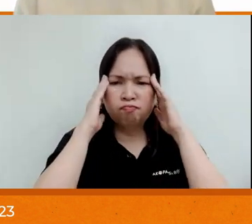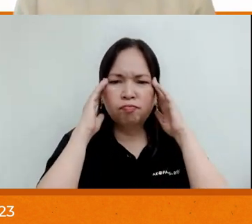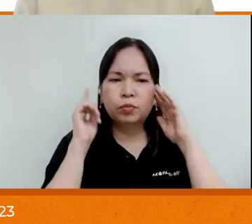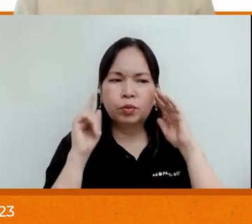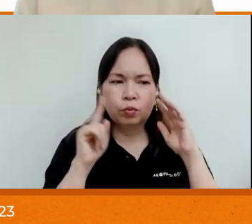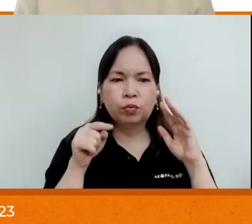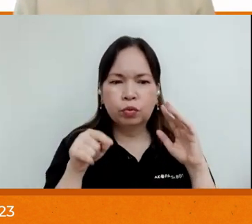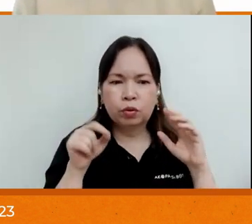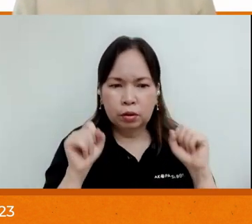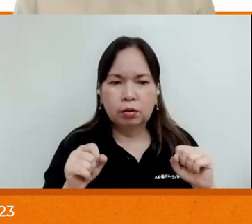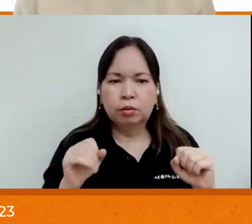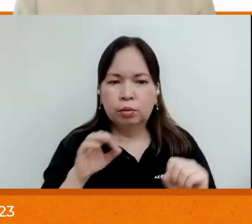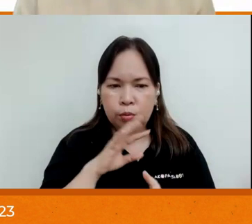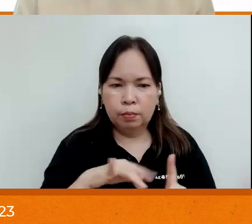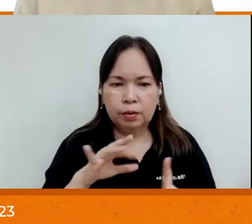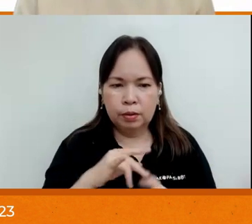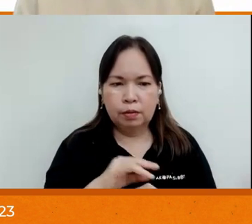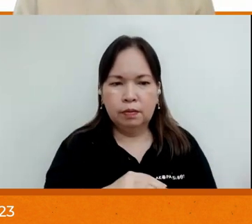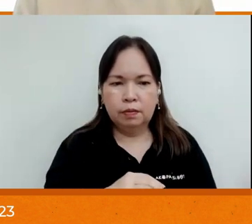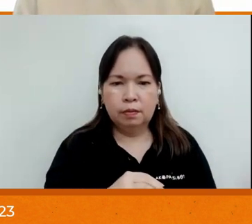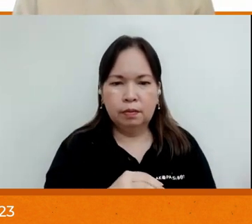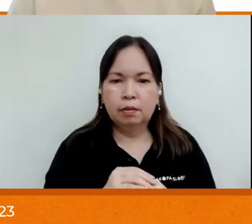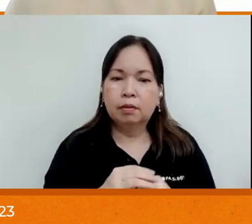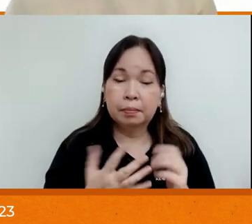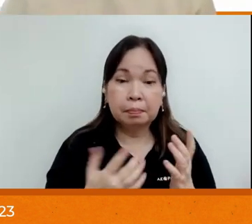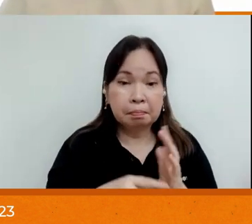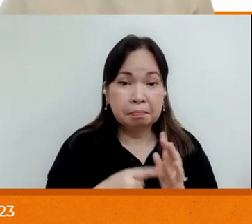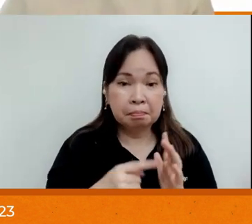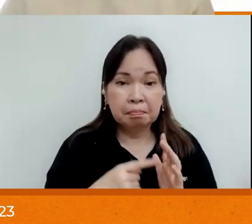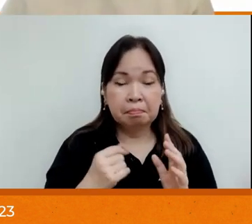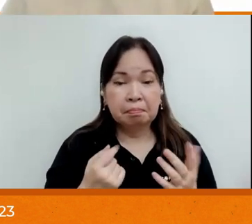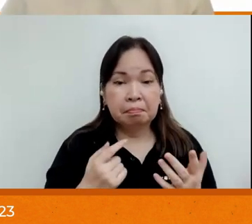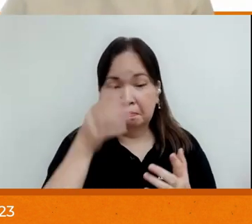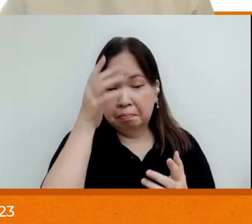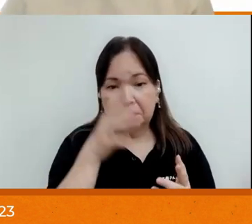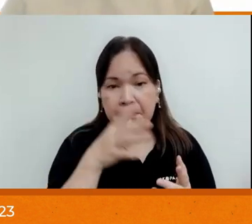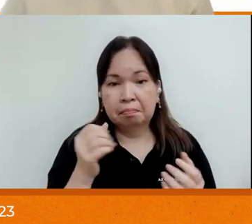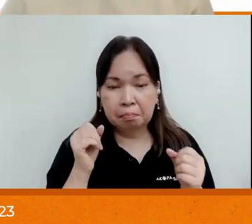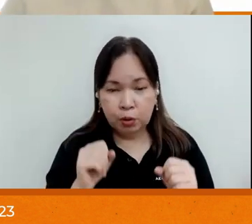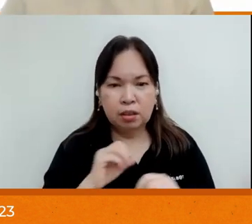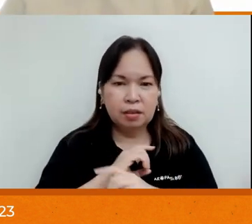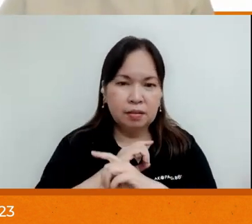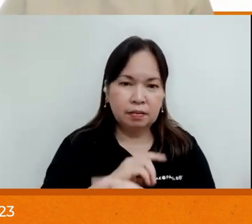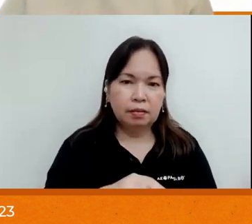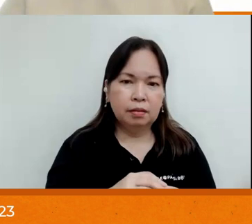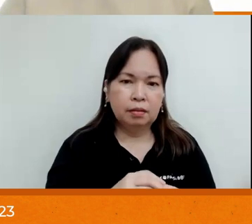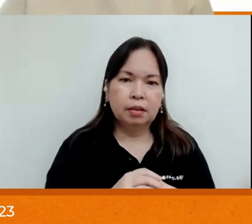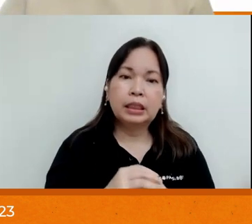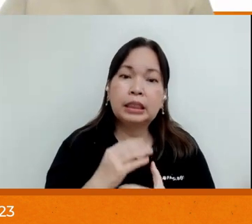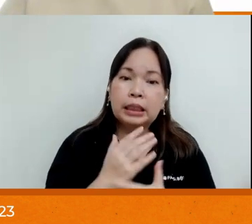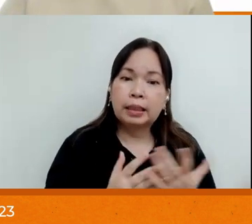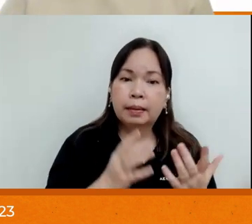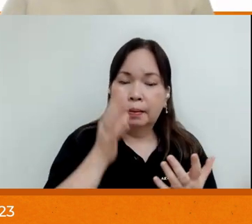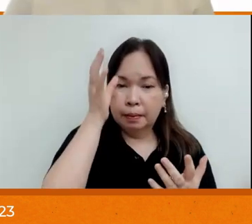observing, no? And sometimes kasi parents can be very defensive kasi understandable. I've encountered parents na they